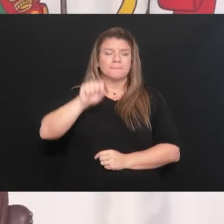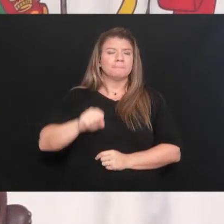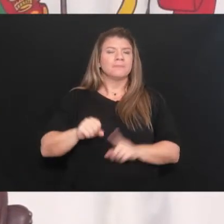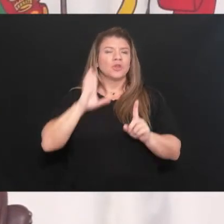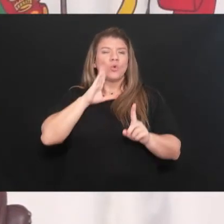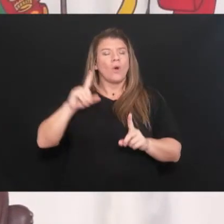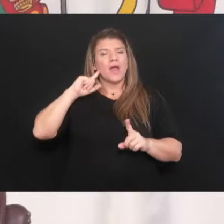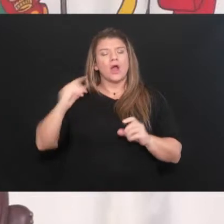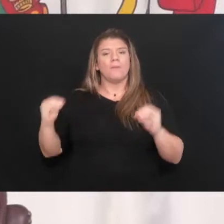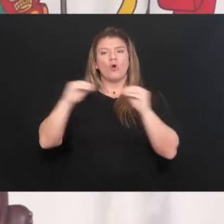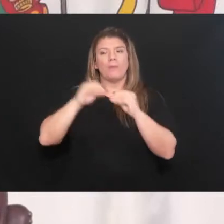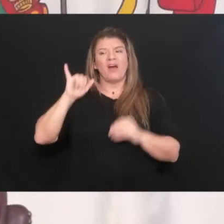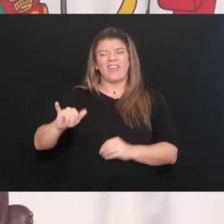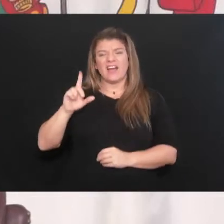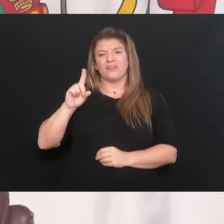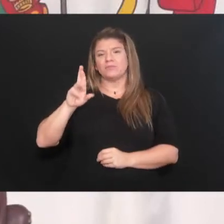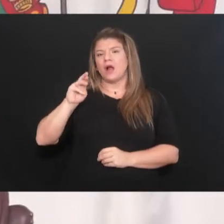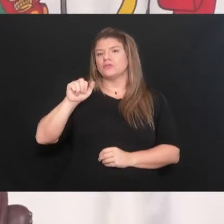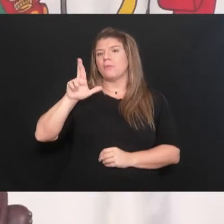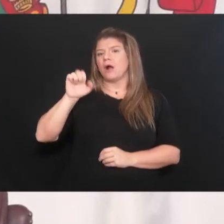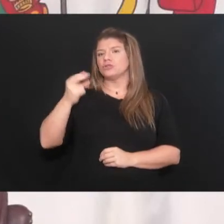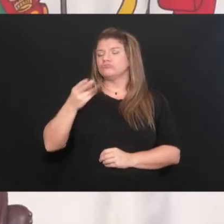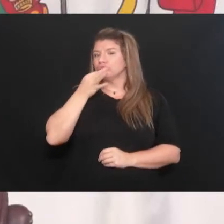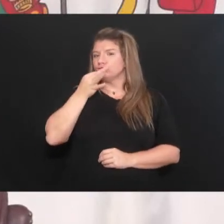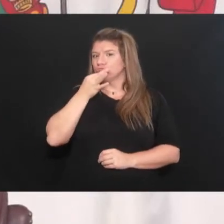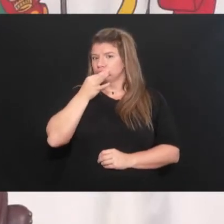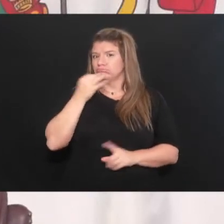from Dr. Marsh in just a few minutes.